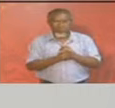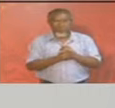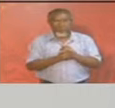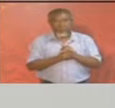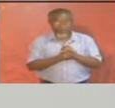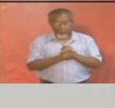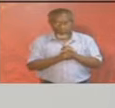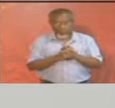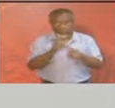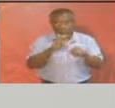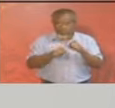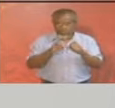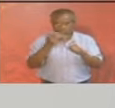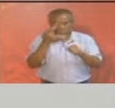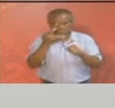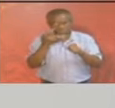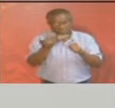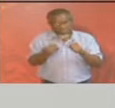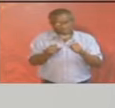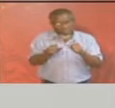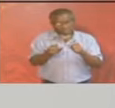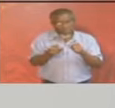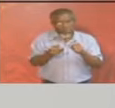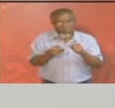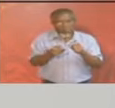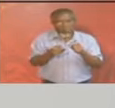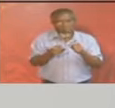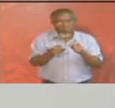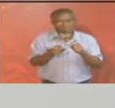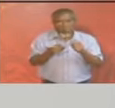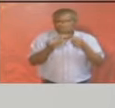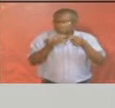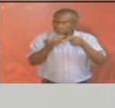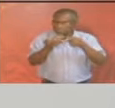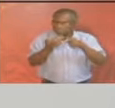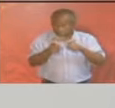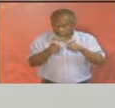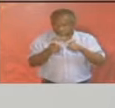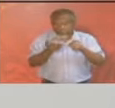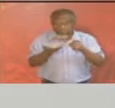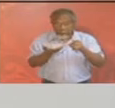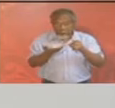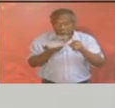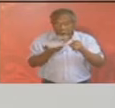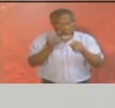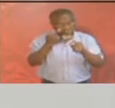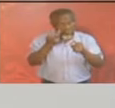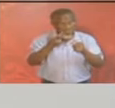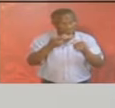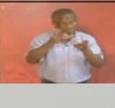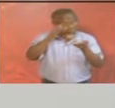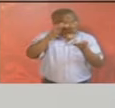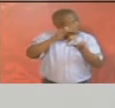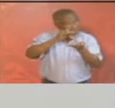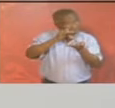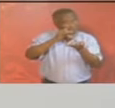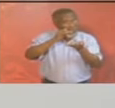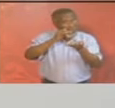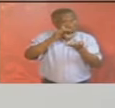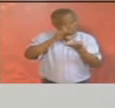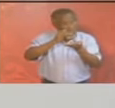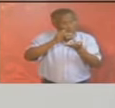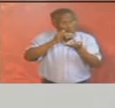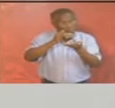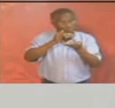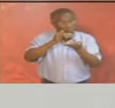all of that has been the sort of consequence of having those decisions taken at the time at which